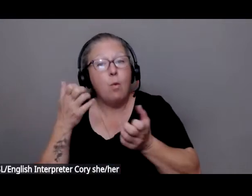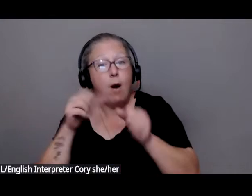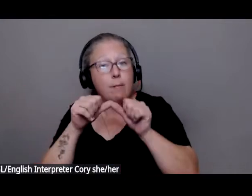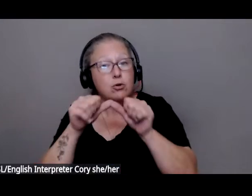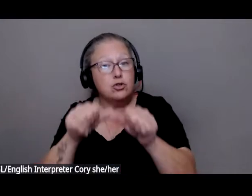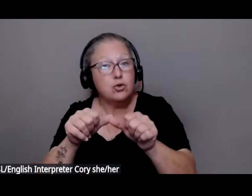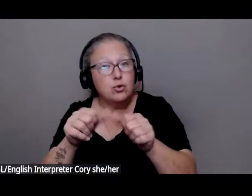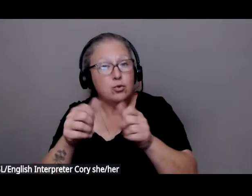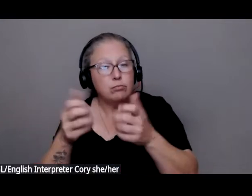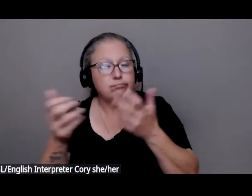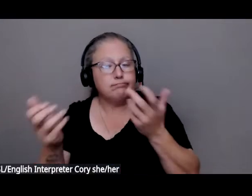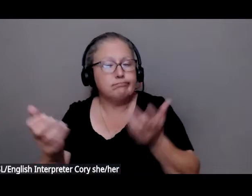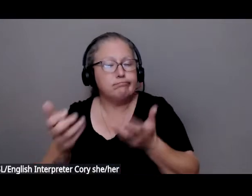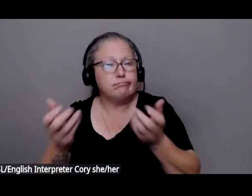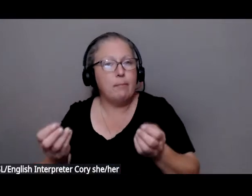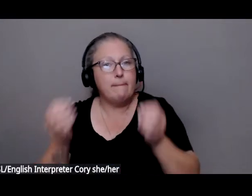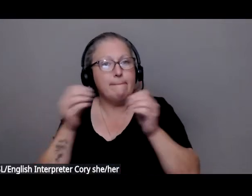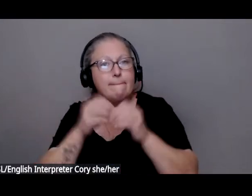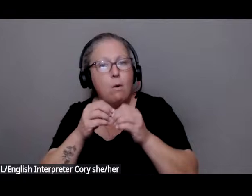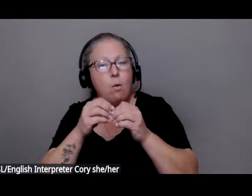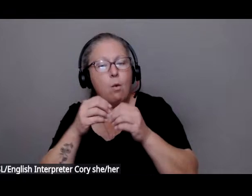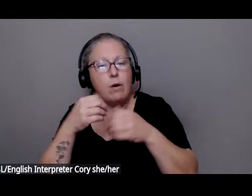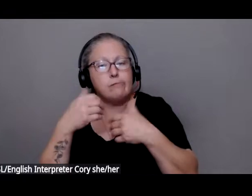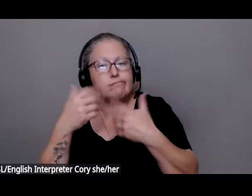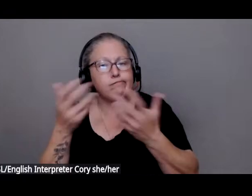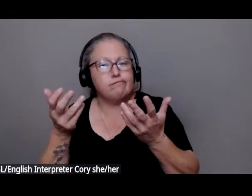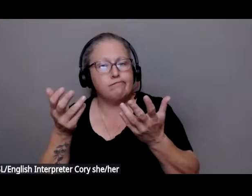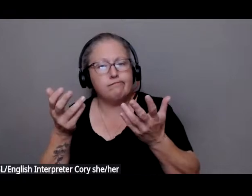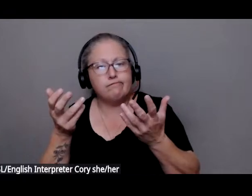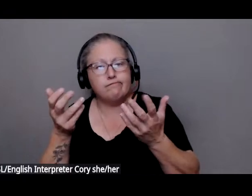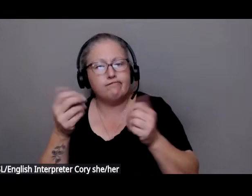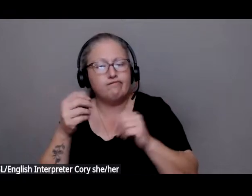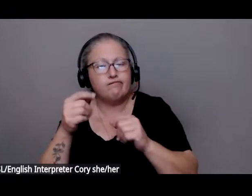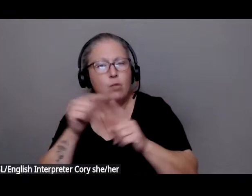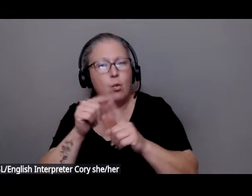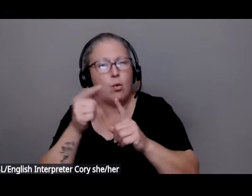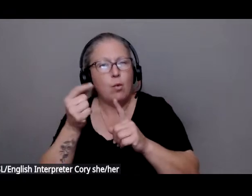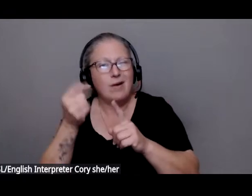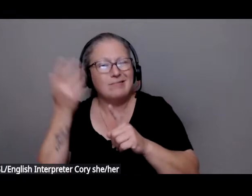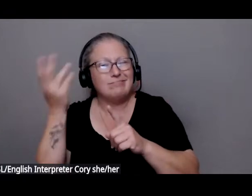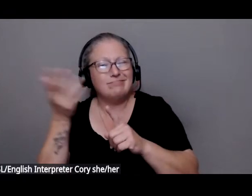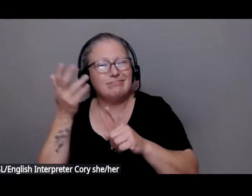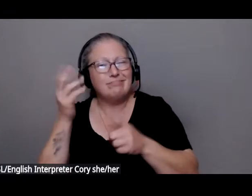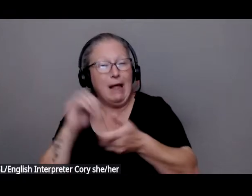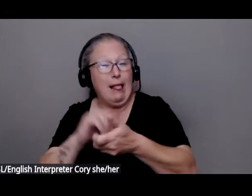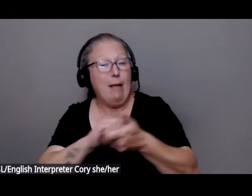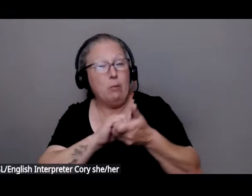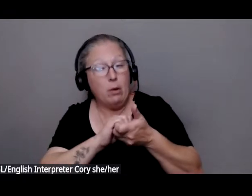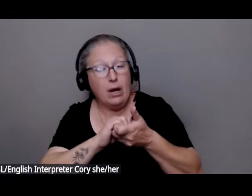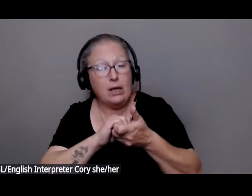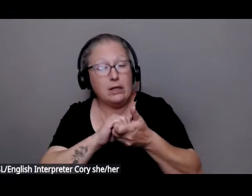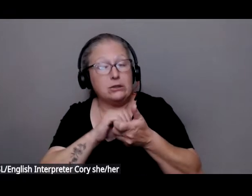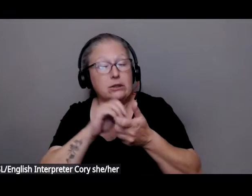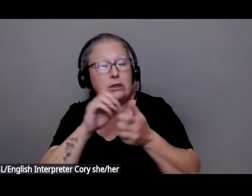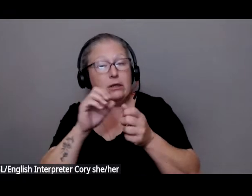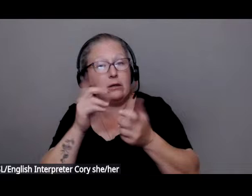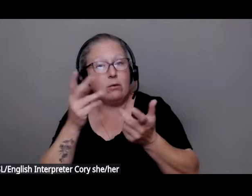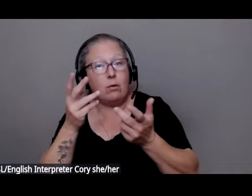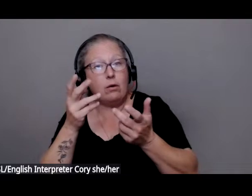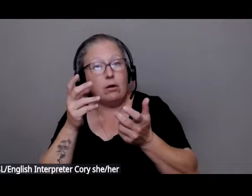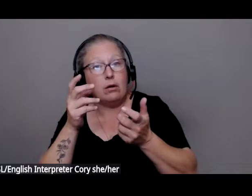pursue more, what's the word? I don't know, collaboration, articulation with